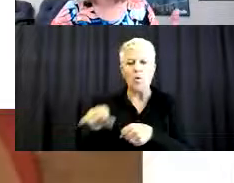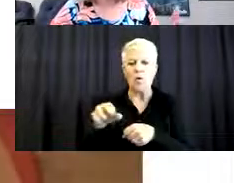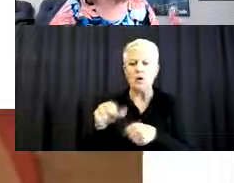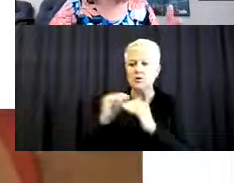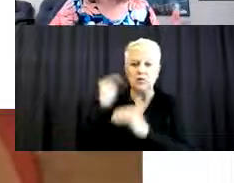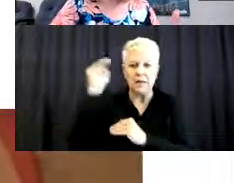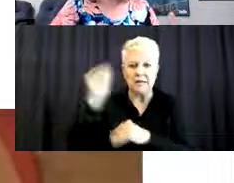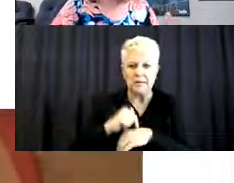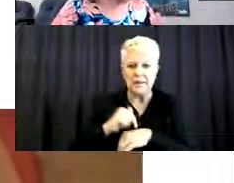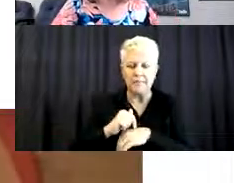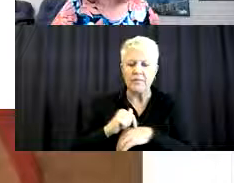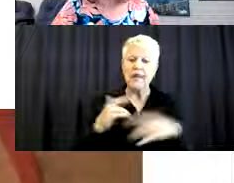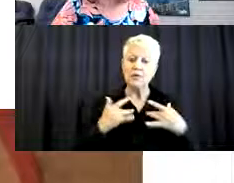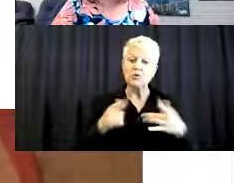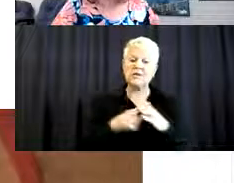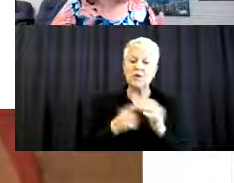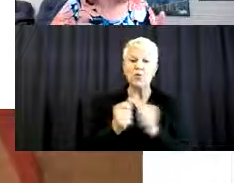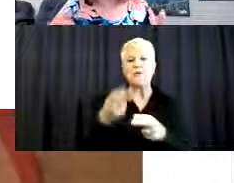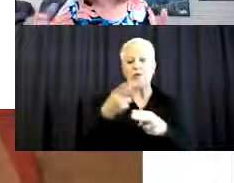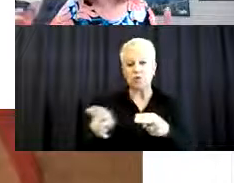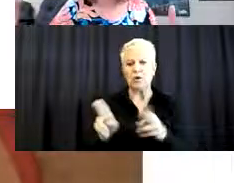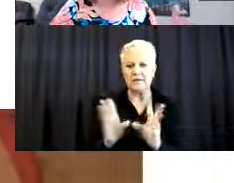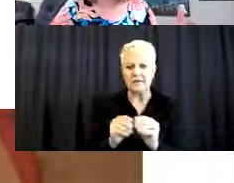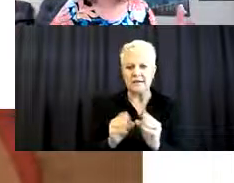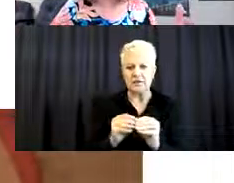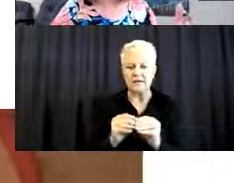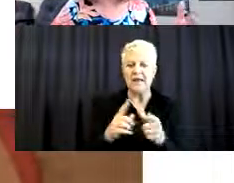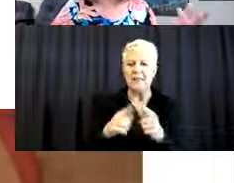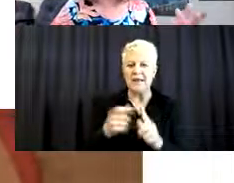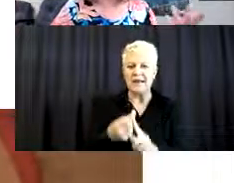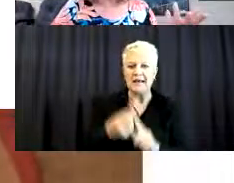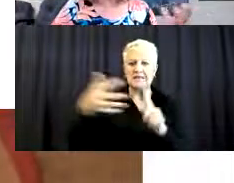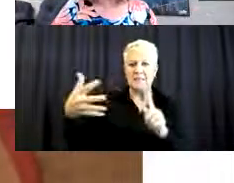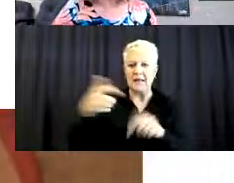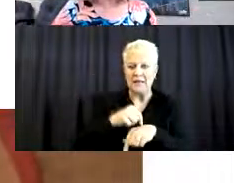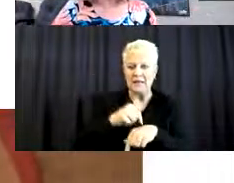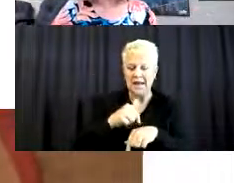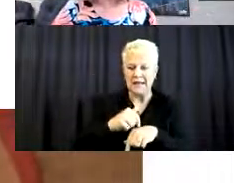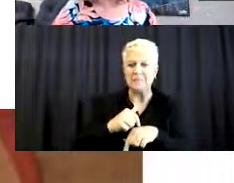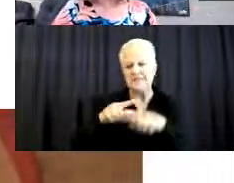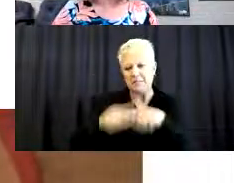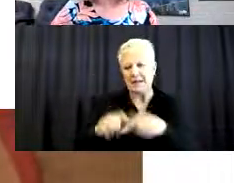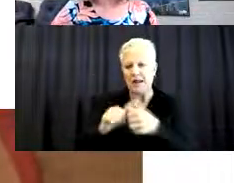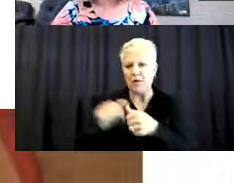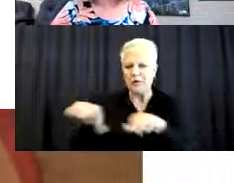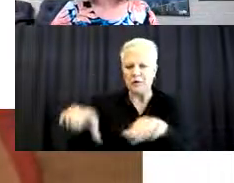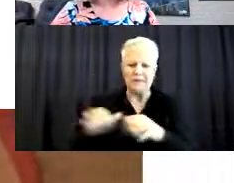much. Usually you do start out with shorter sessions and then expand it depending on how a child is doing.